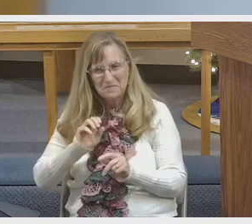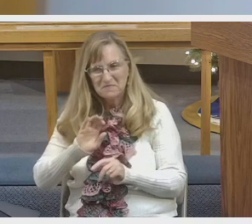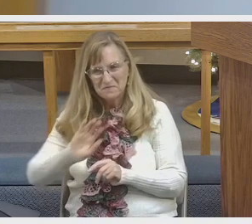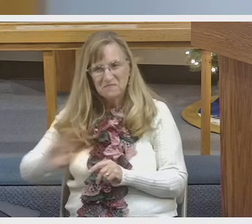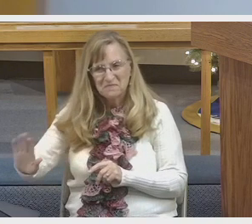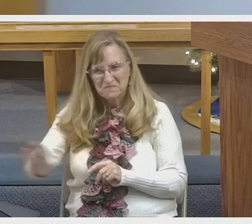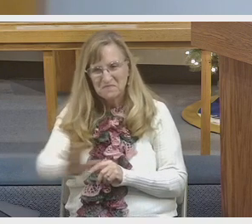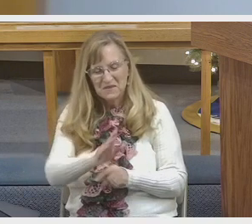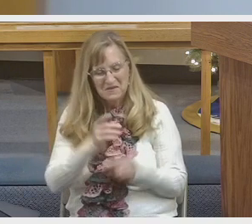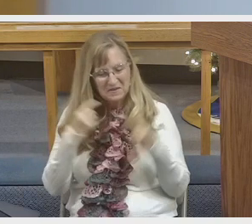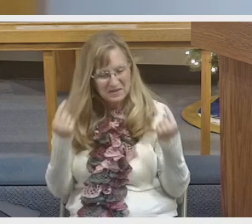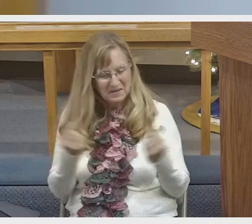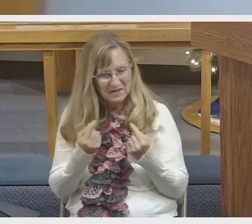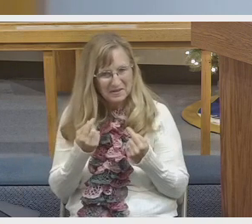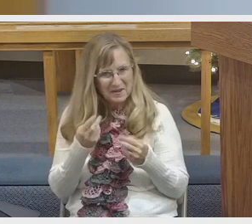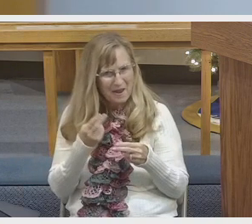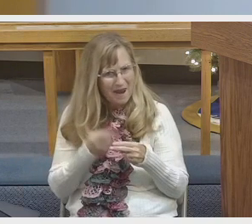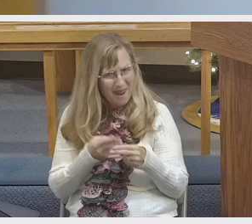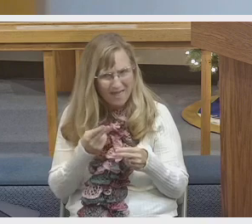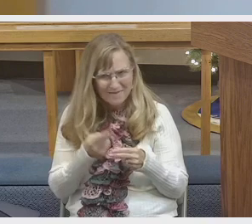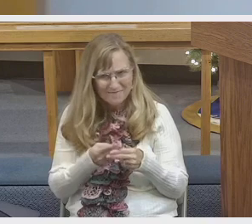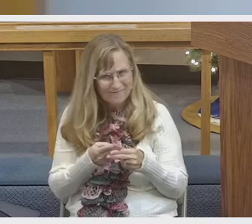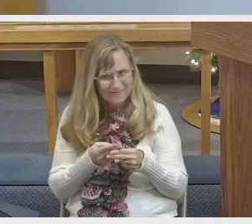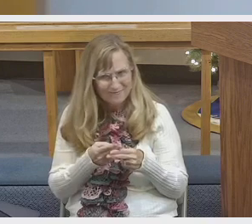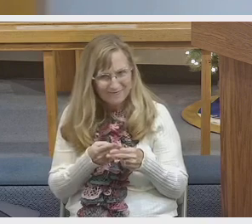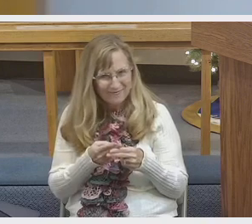What's in a name?